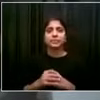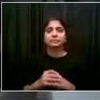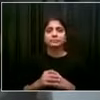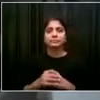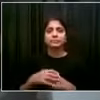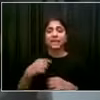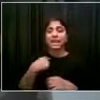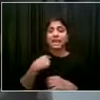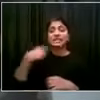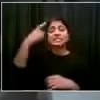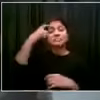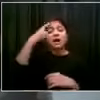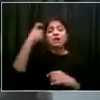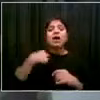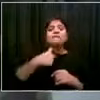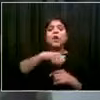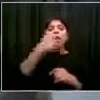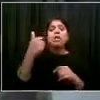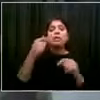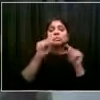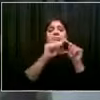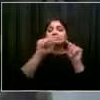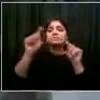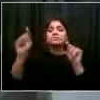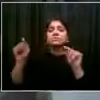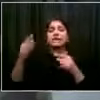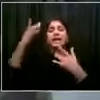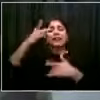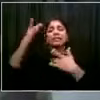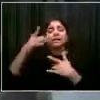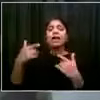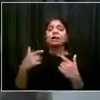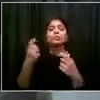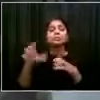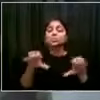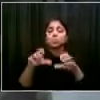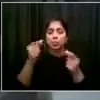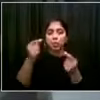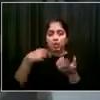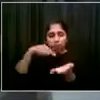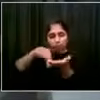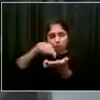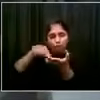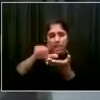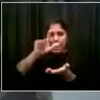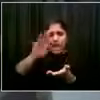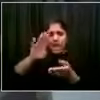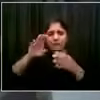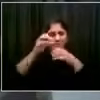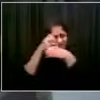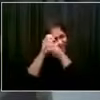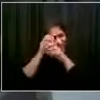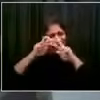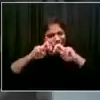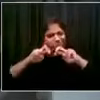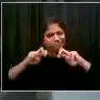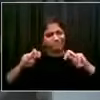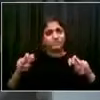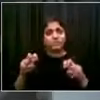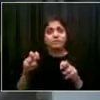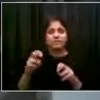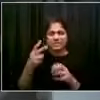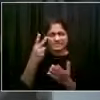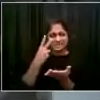tests that are very reliable and widely available to help you determine if you're immune. We don't have that yet for